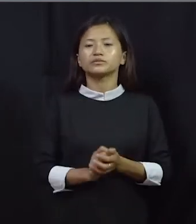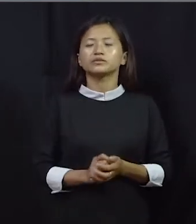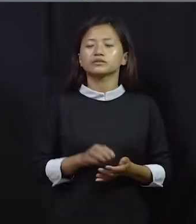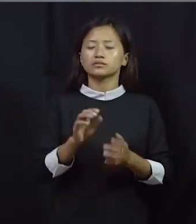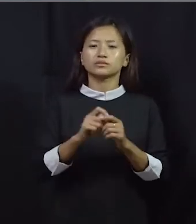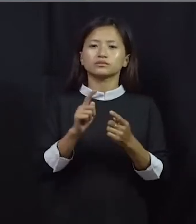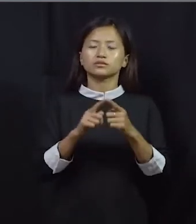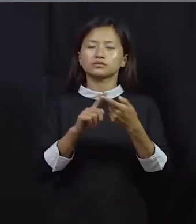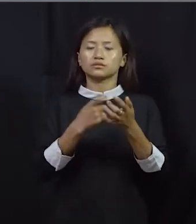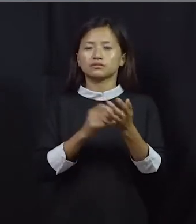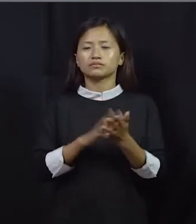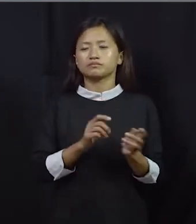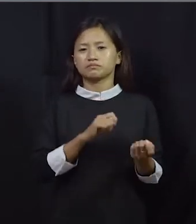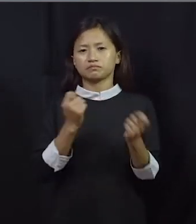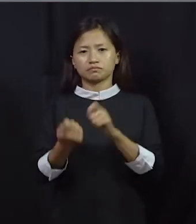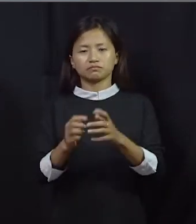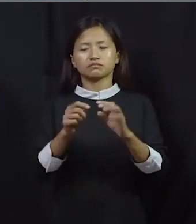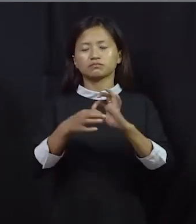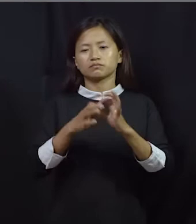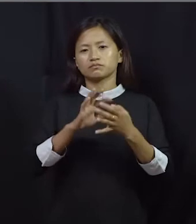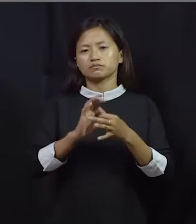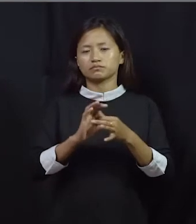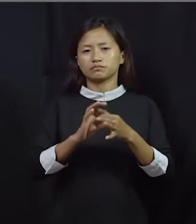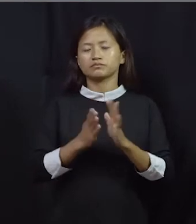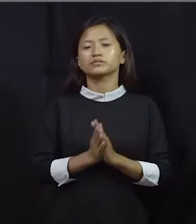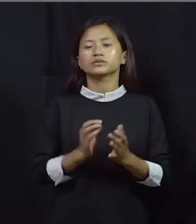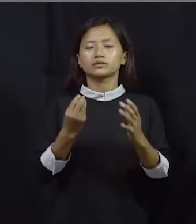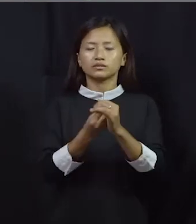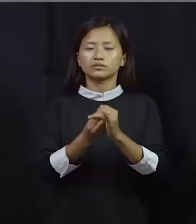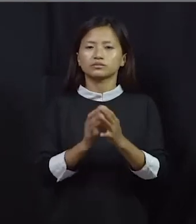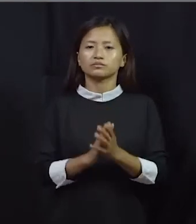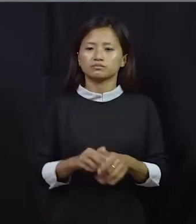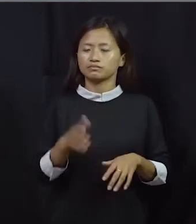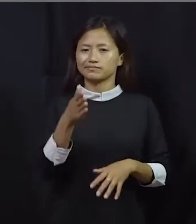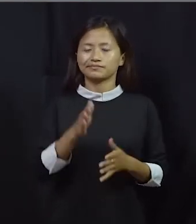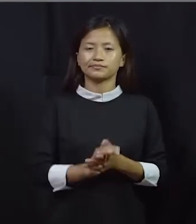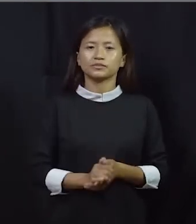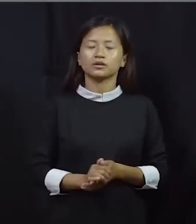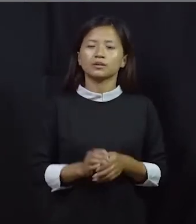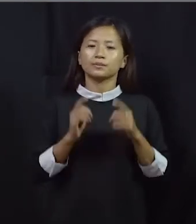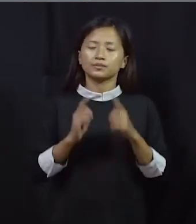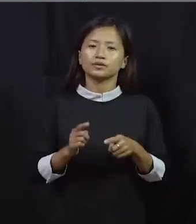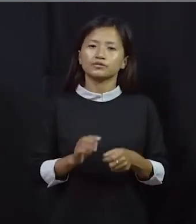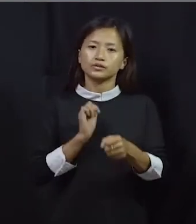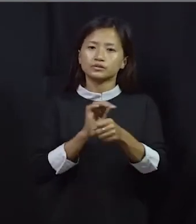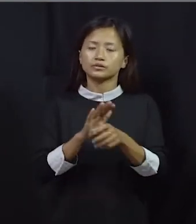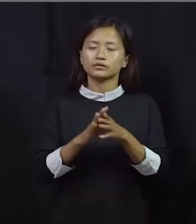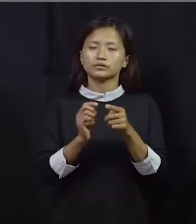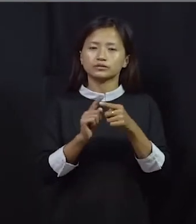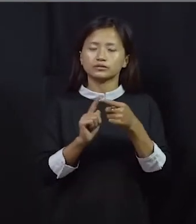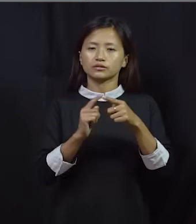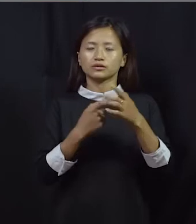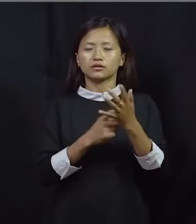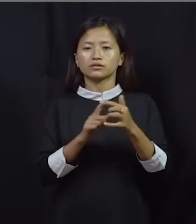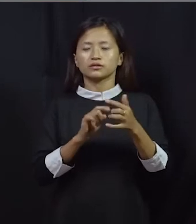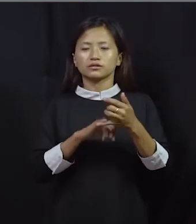as a partnership firm. But there should be a day in and day out transaction in a firm.